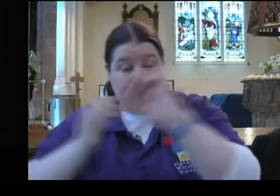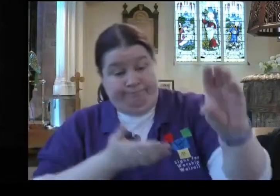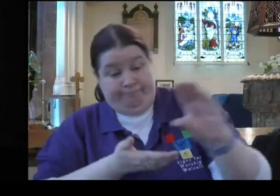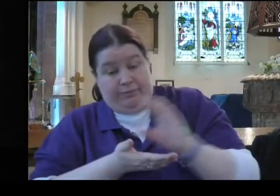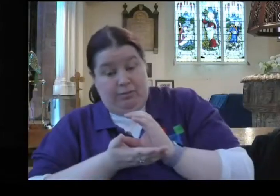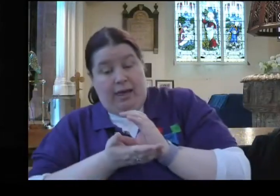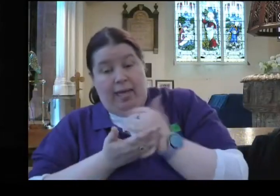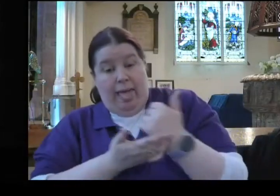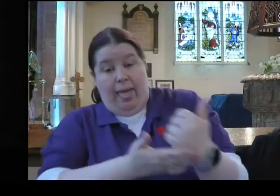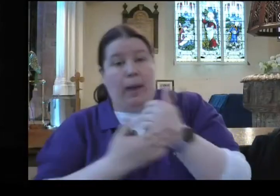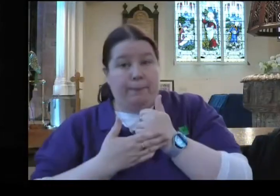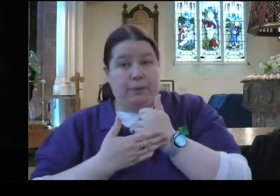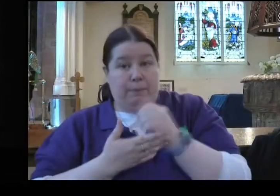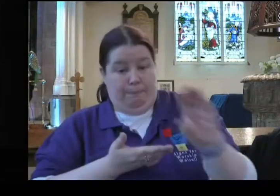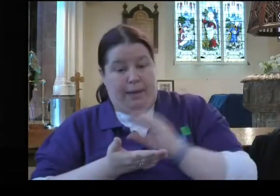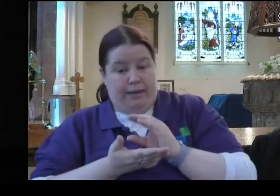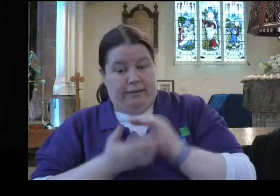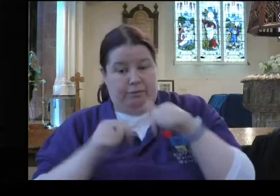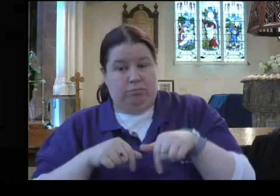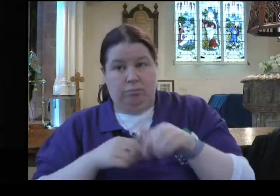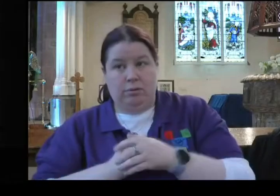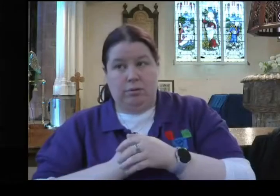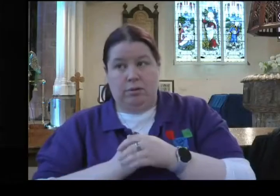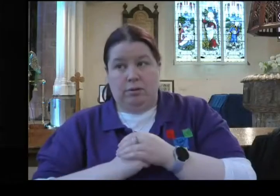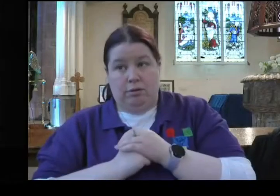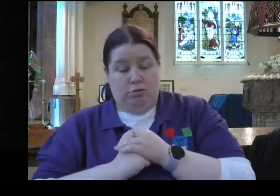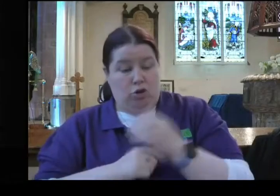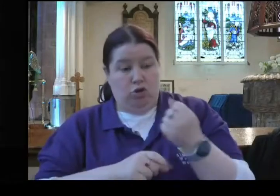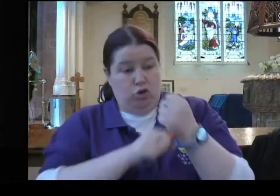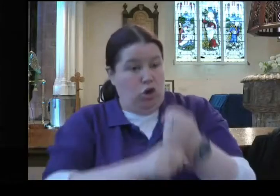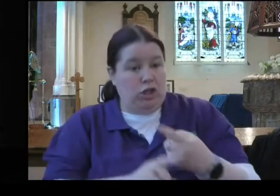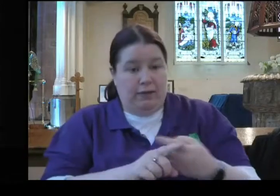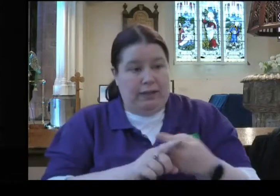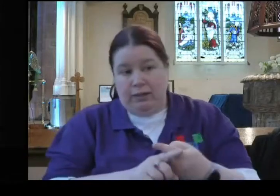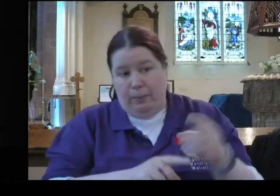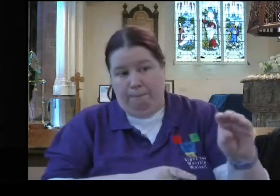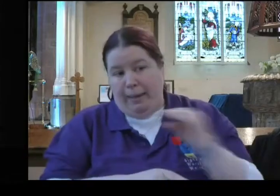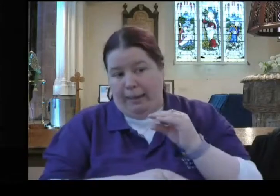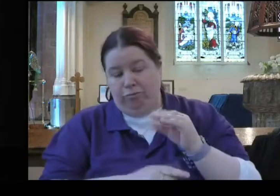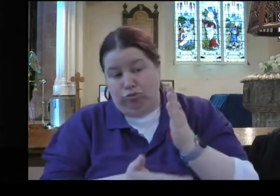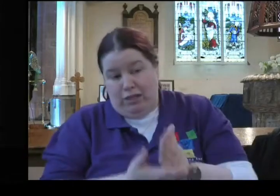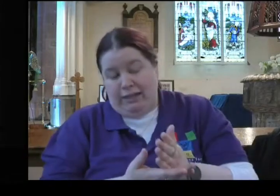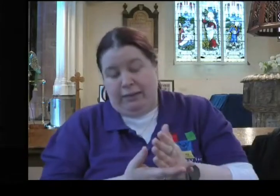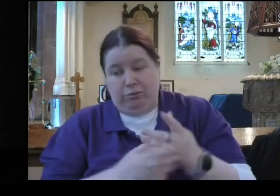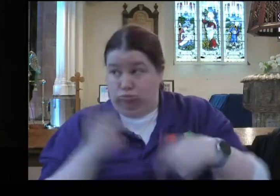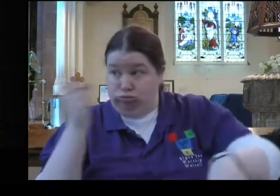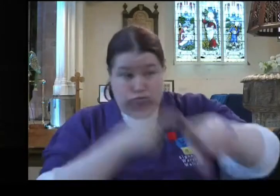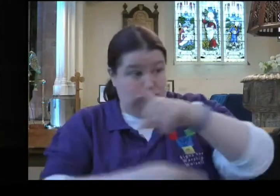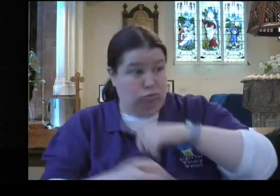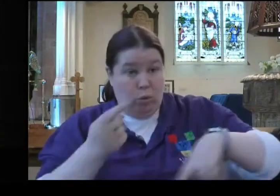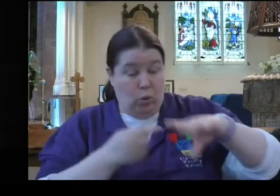actually helps pay for me to be here. It's not the Church of England particularly, it's you paying for me to be here. However,